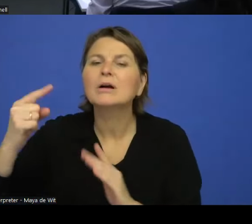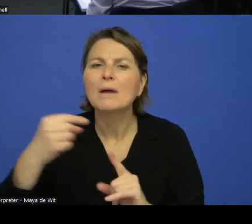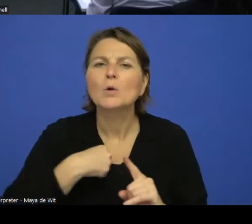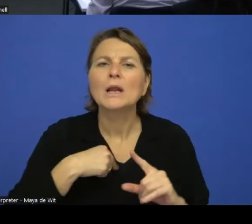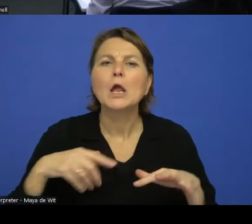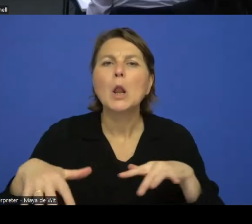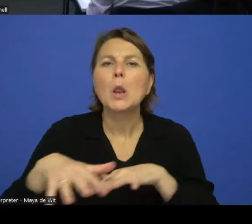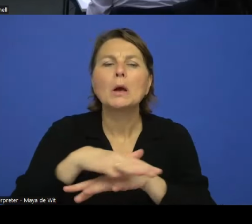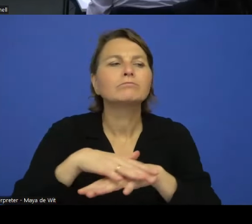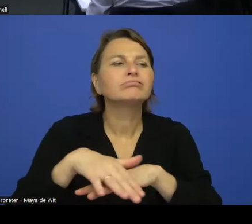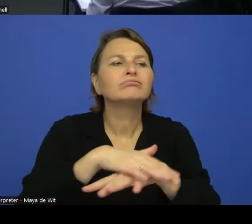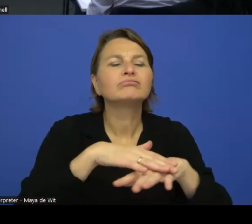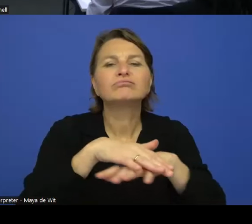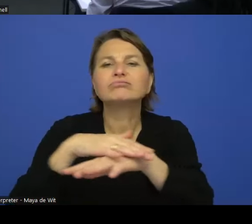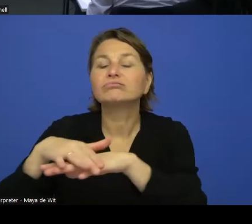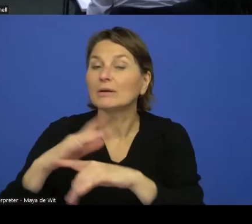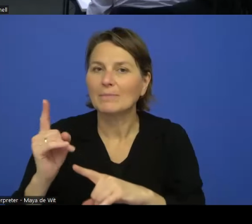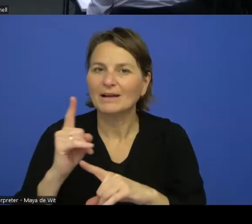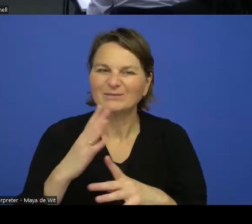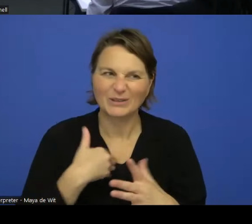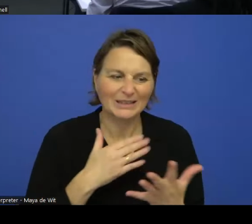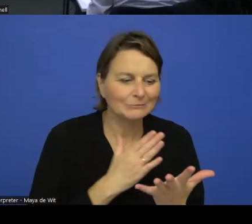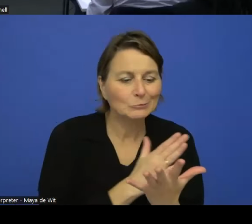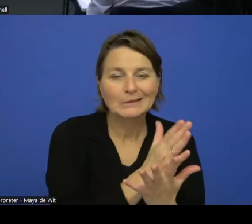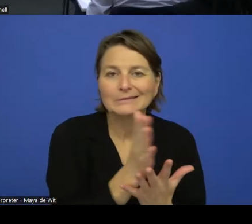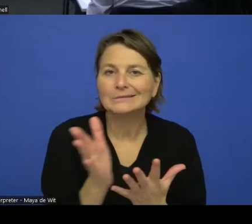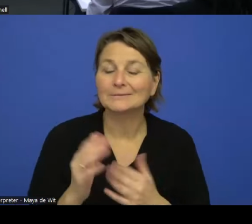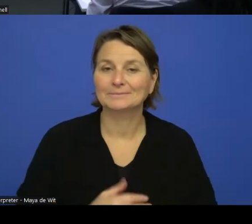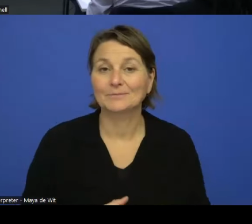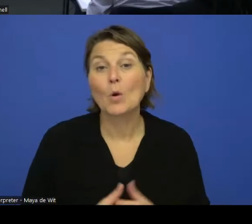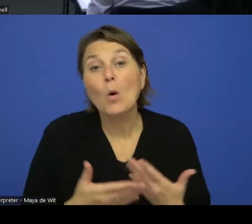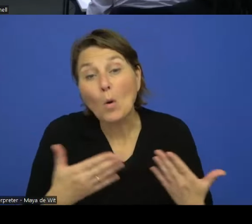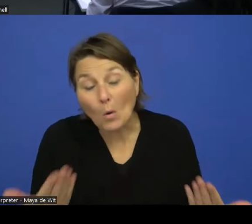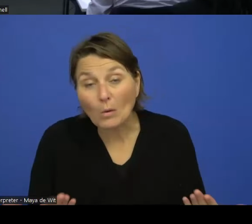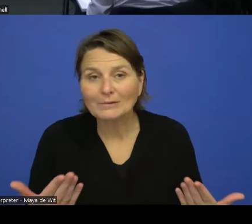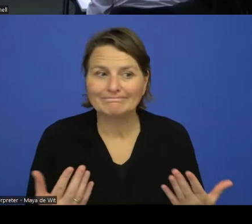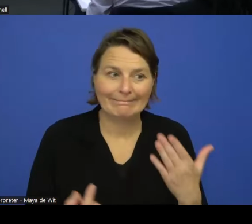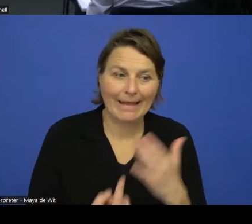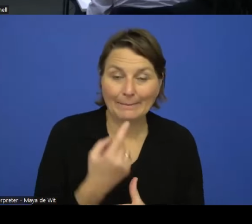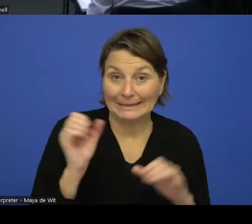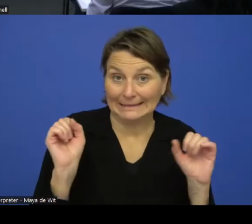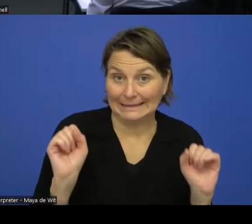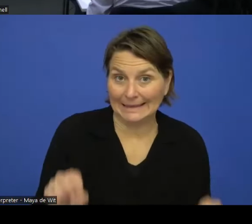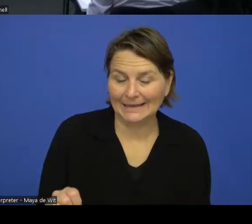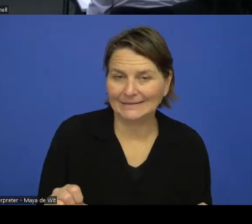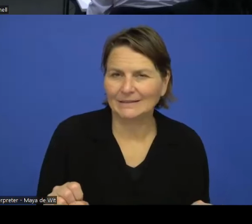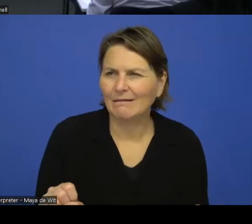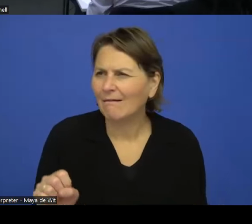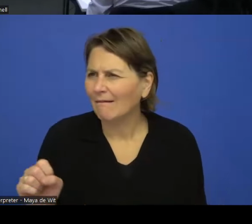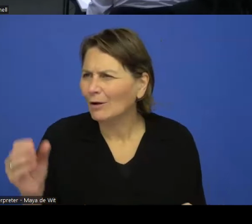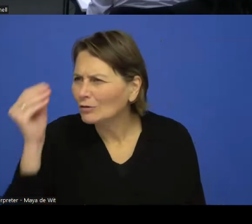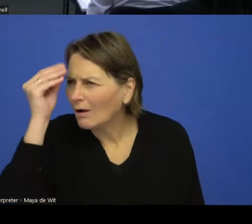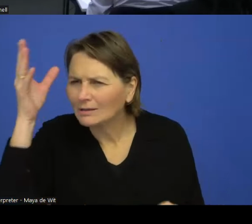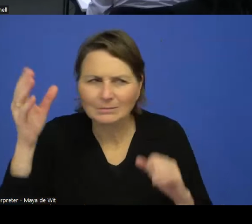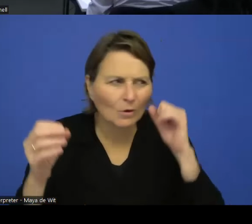work with other people. There's also the danger, of course, of taking lots of concepts from other disciplines and